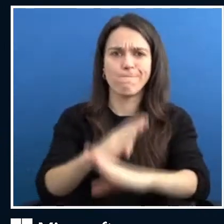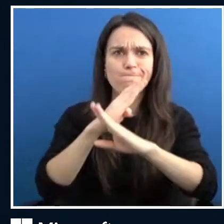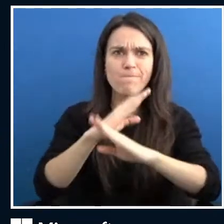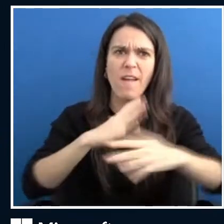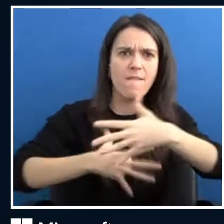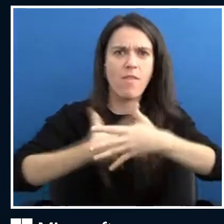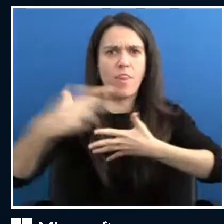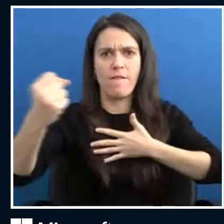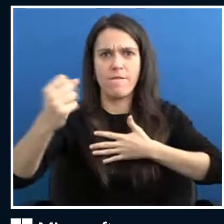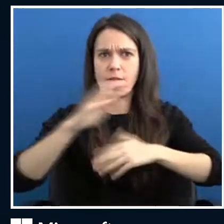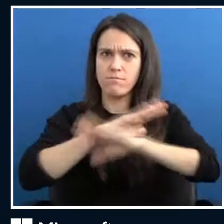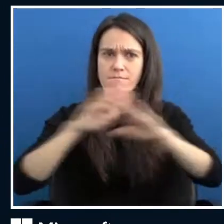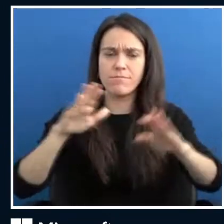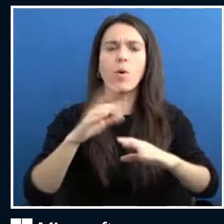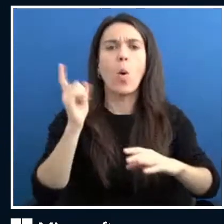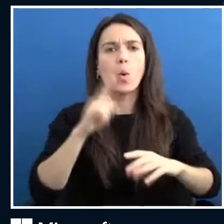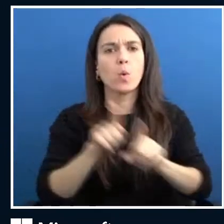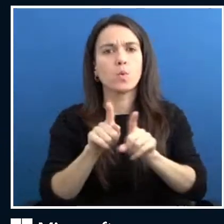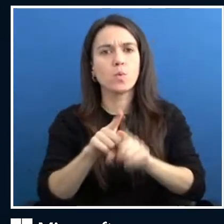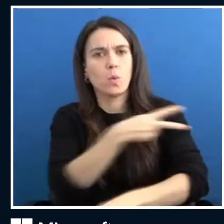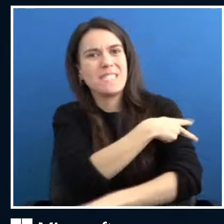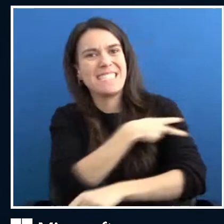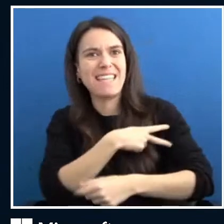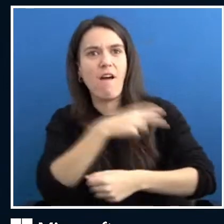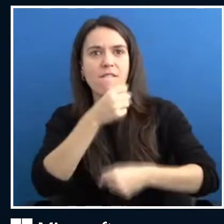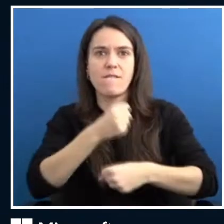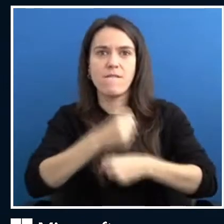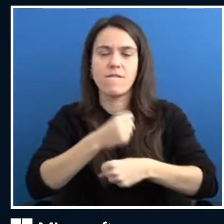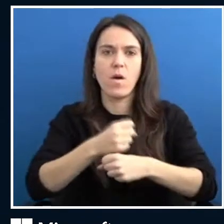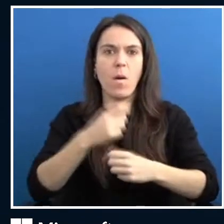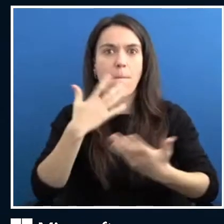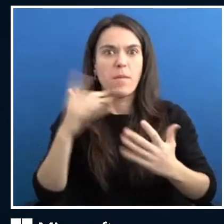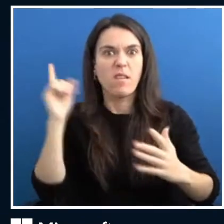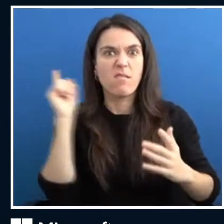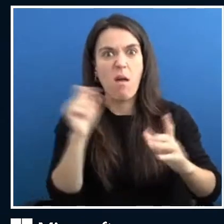staff from customer violence.